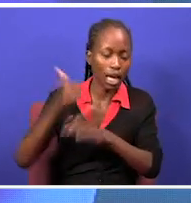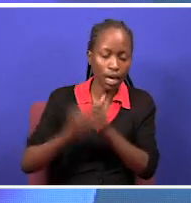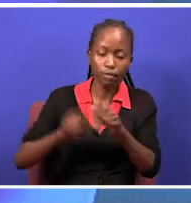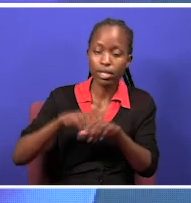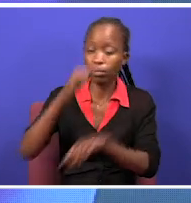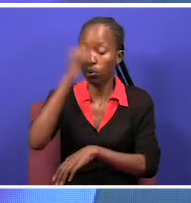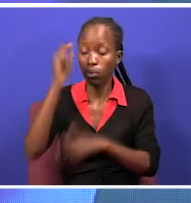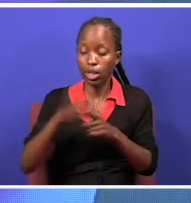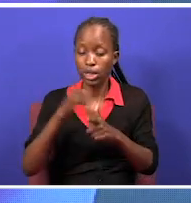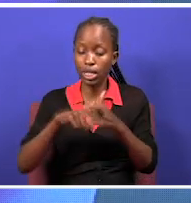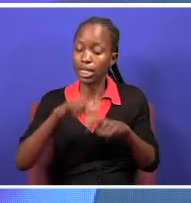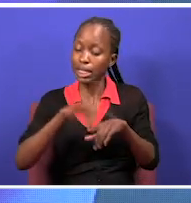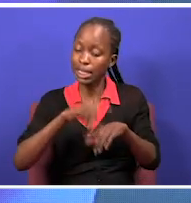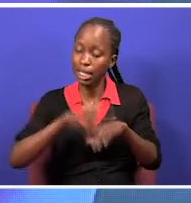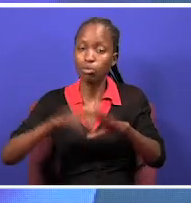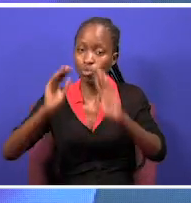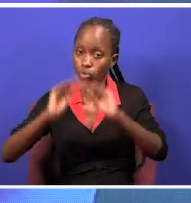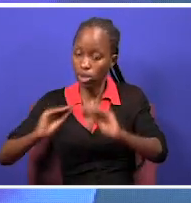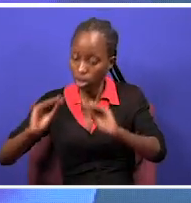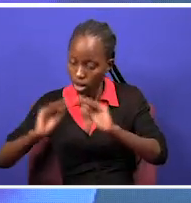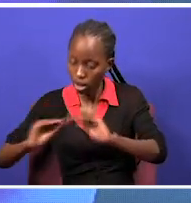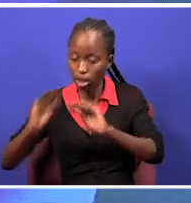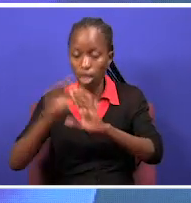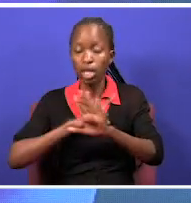a teaching, a teachable moment.